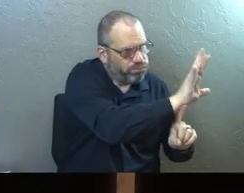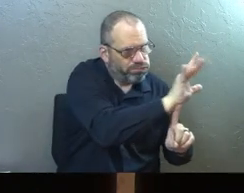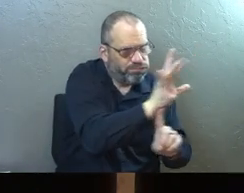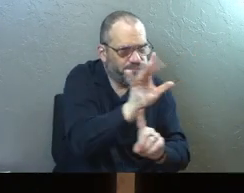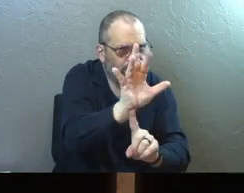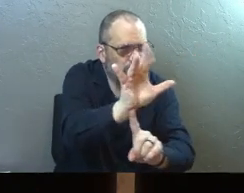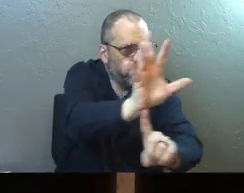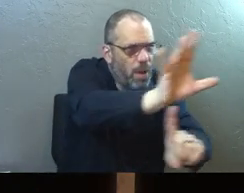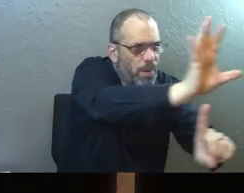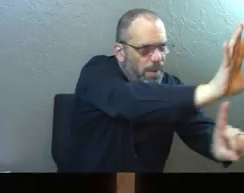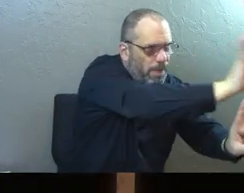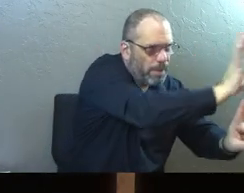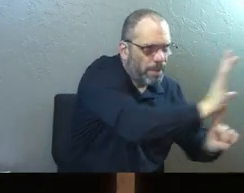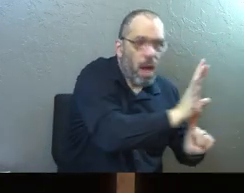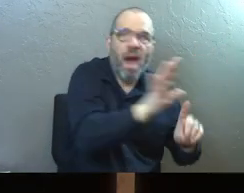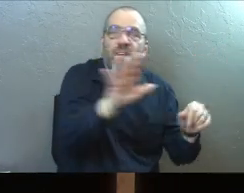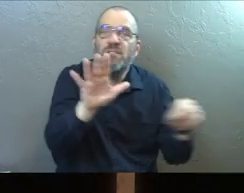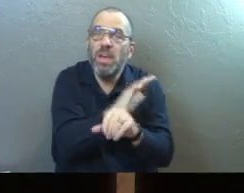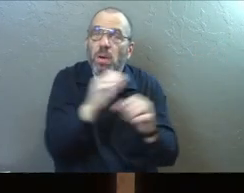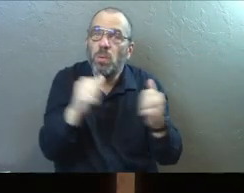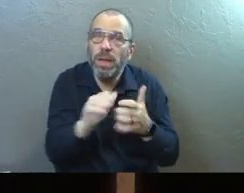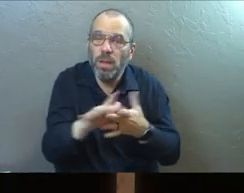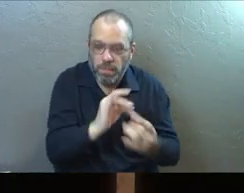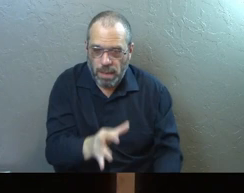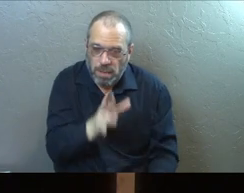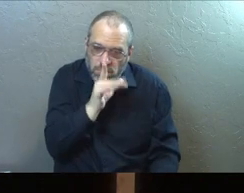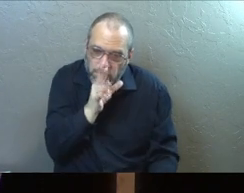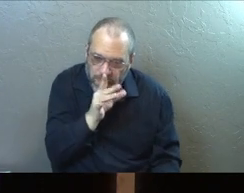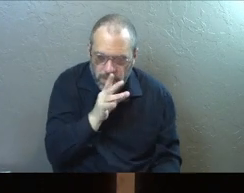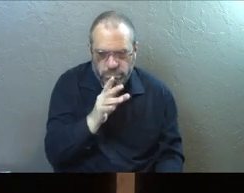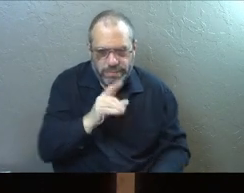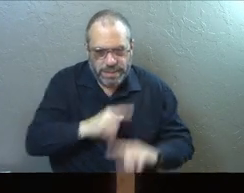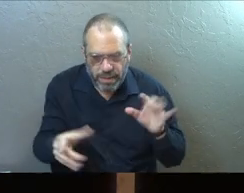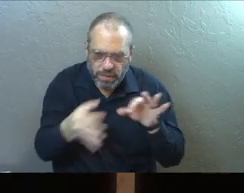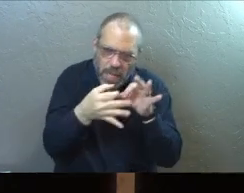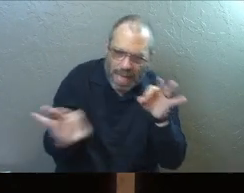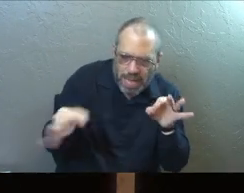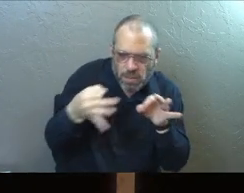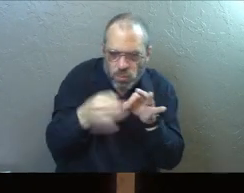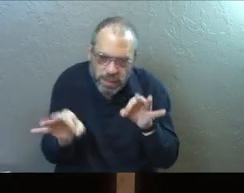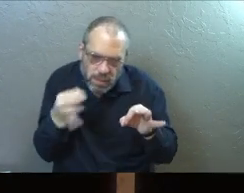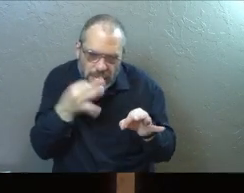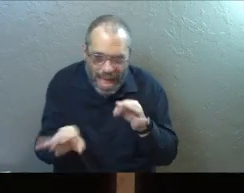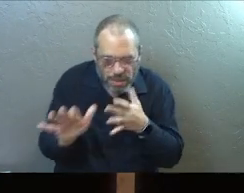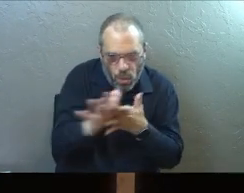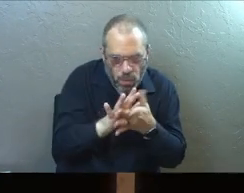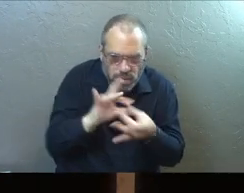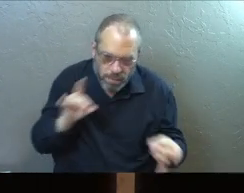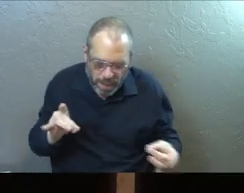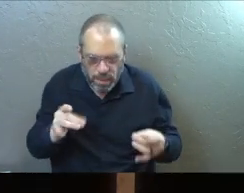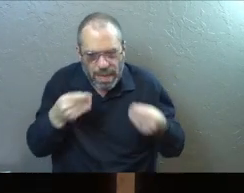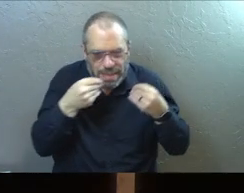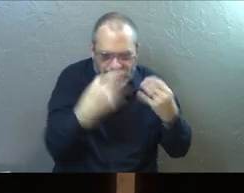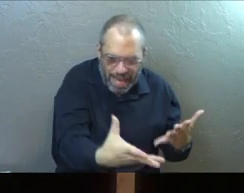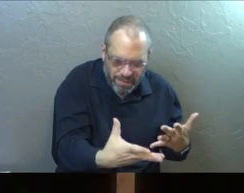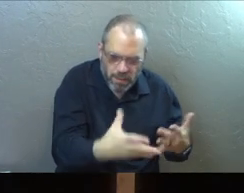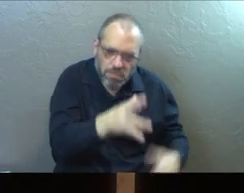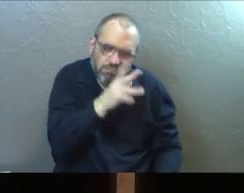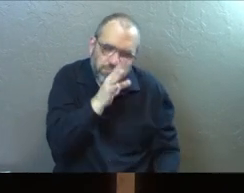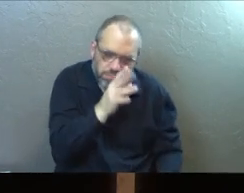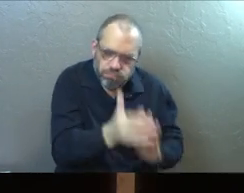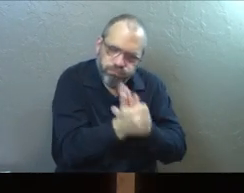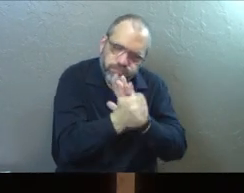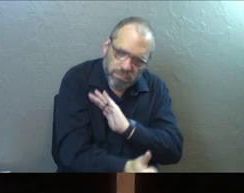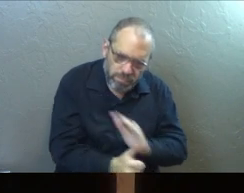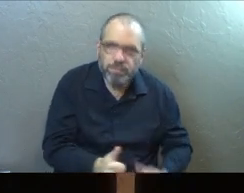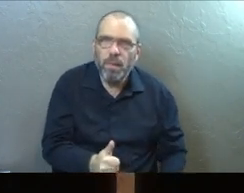everyone present was filled with the Holy Spirit and began speaking in other languages as the Holy Spirit gave them the